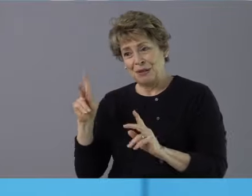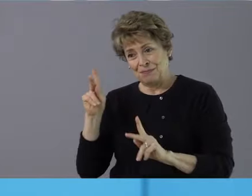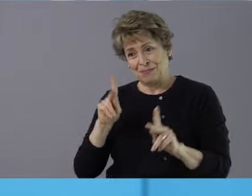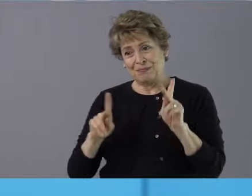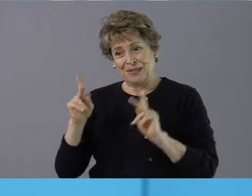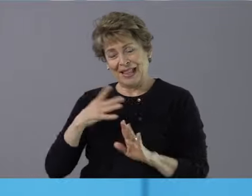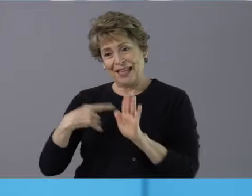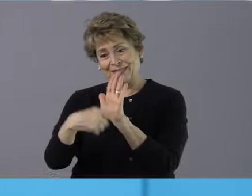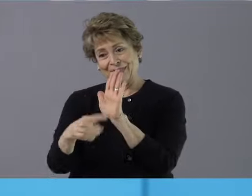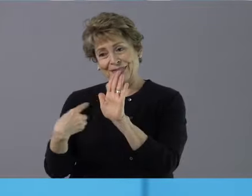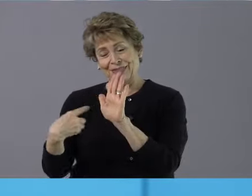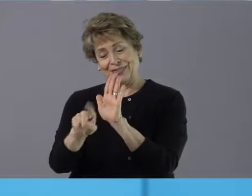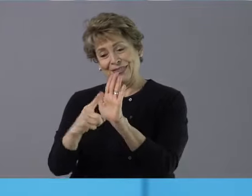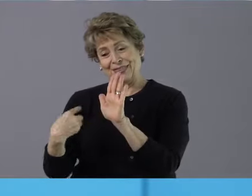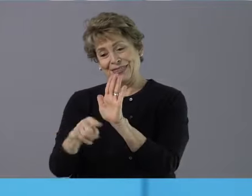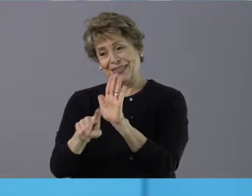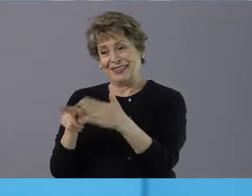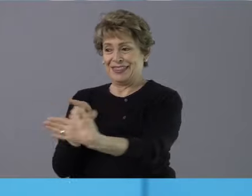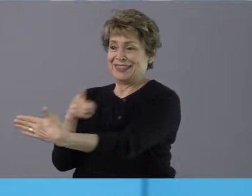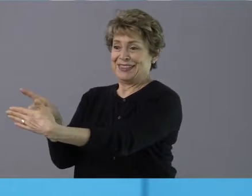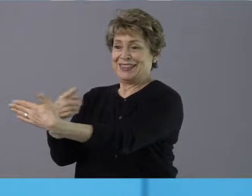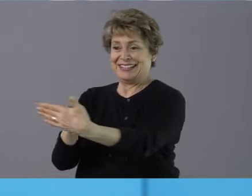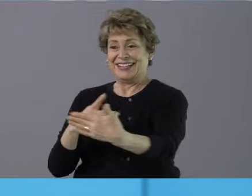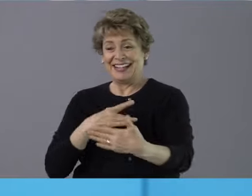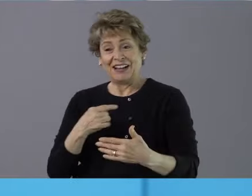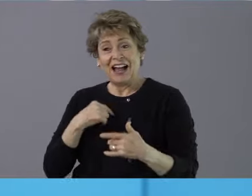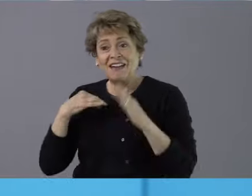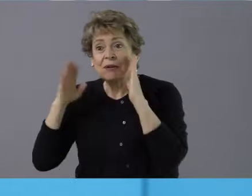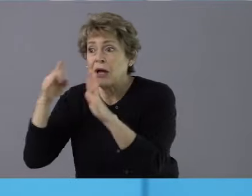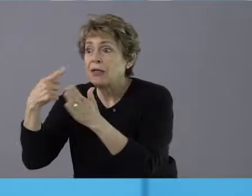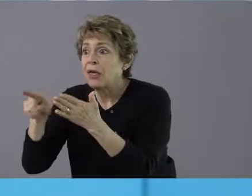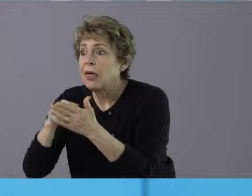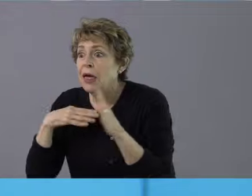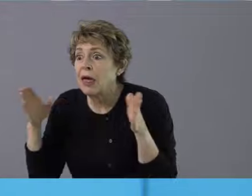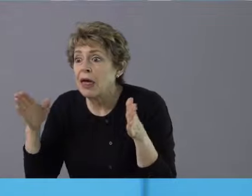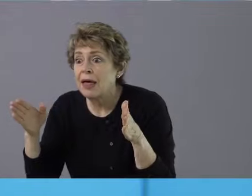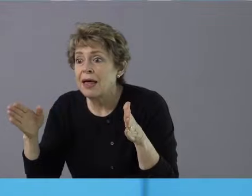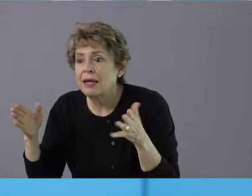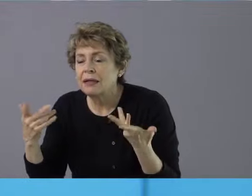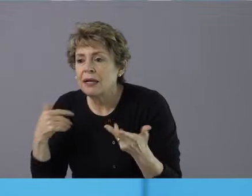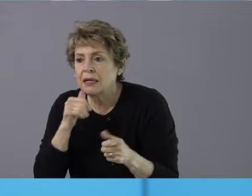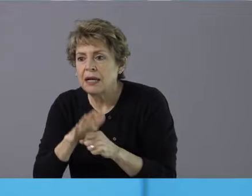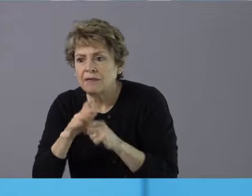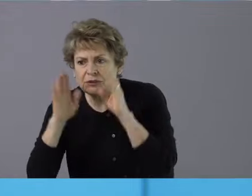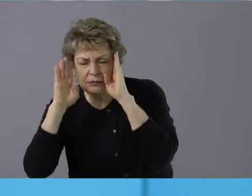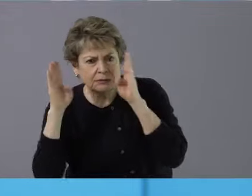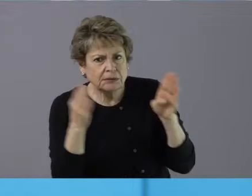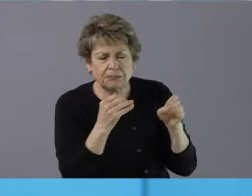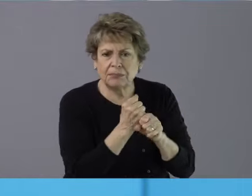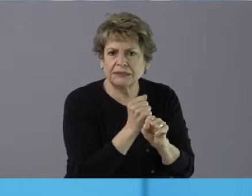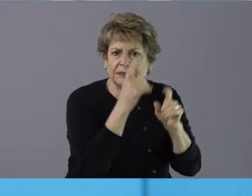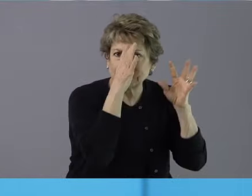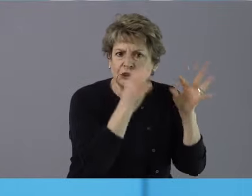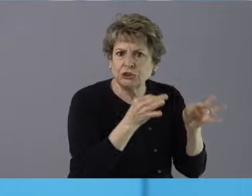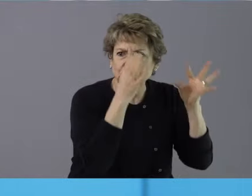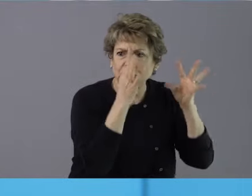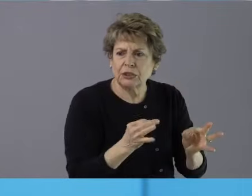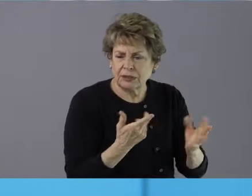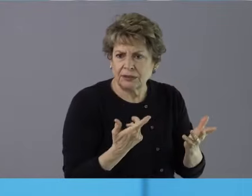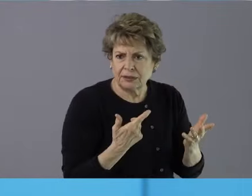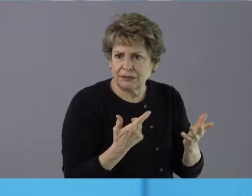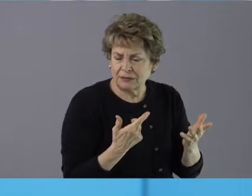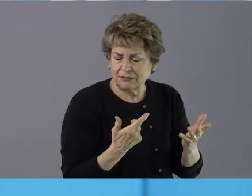pandemic. I'm going to make the best possible decisions informed by public health, do the